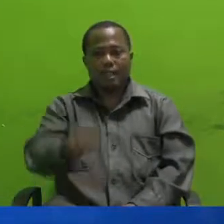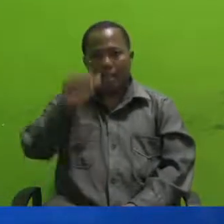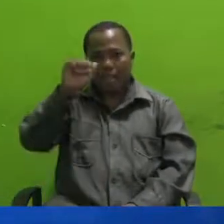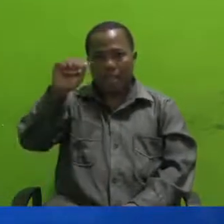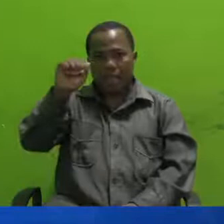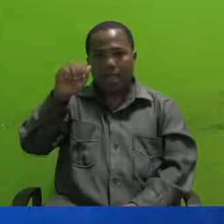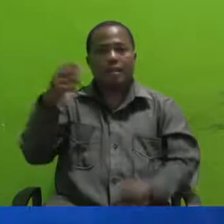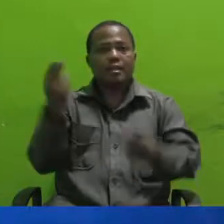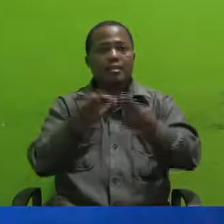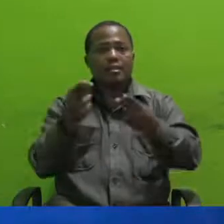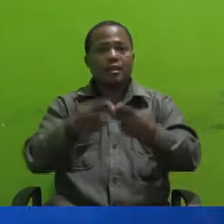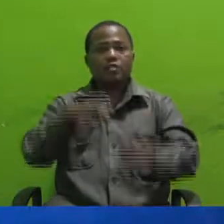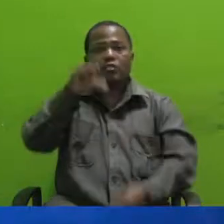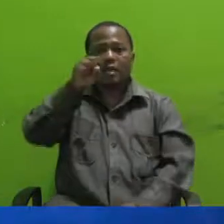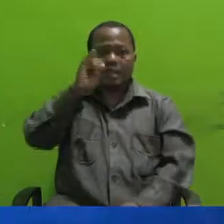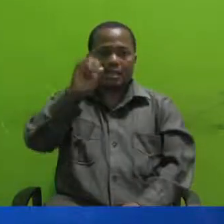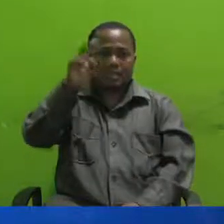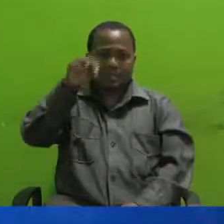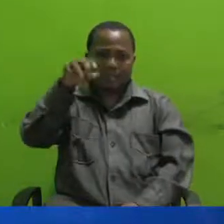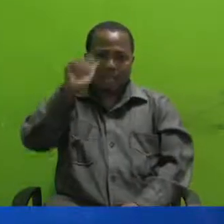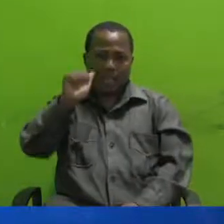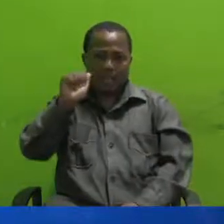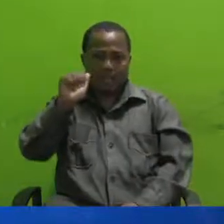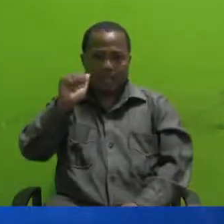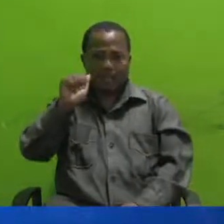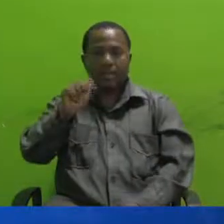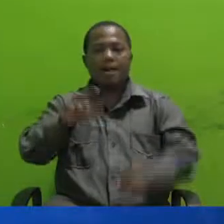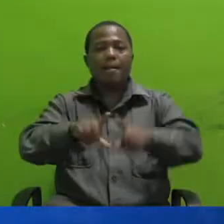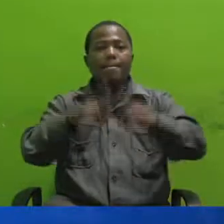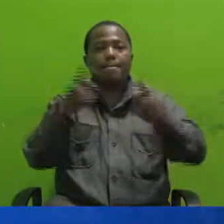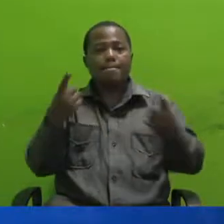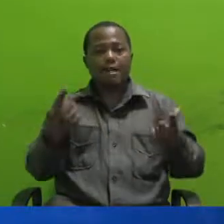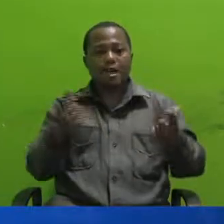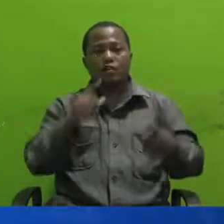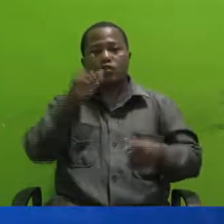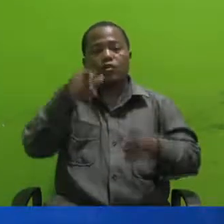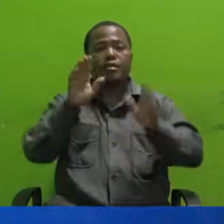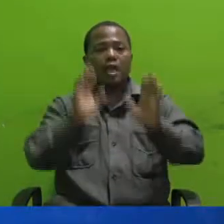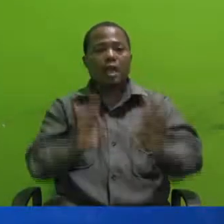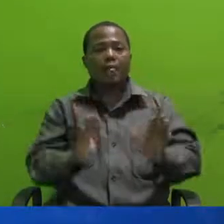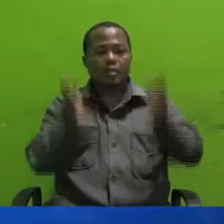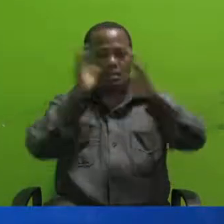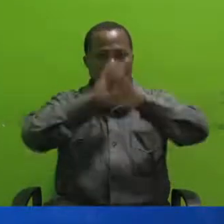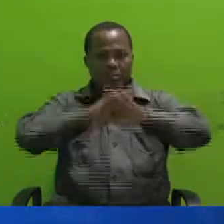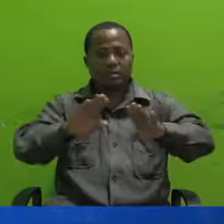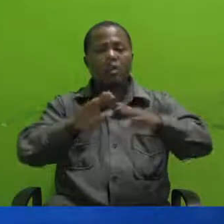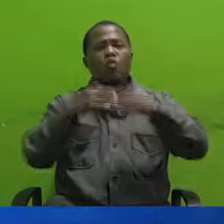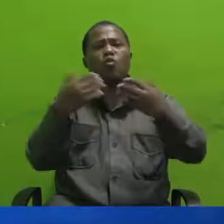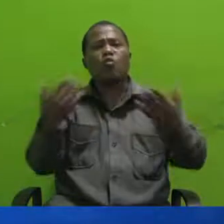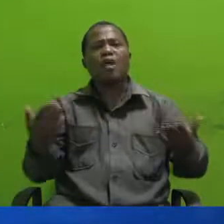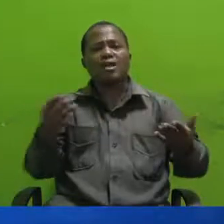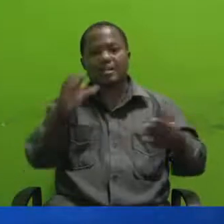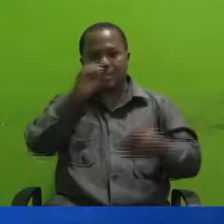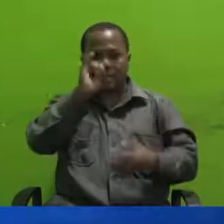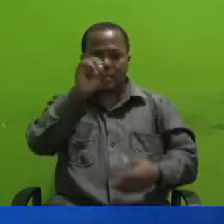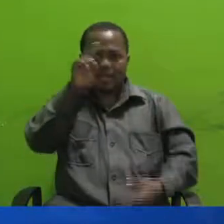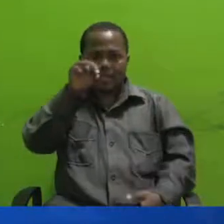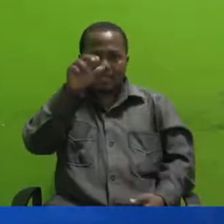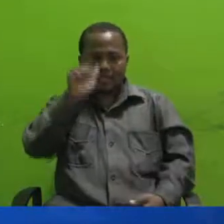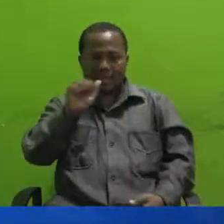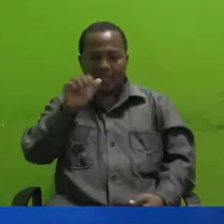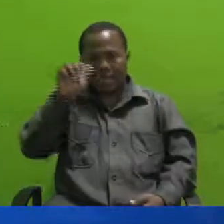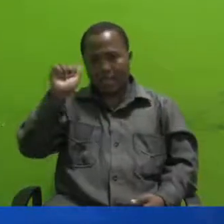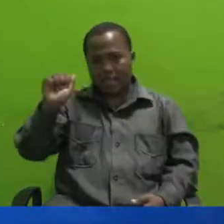Tangent A, as we say, it is equal to sine A over cos A, but we have already calculated what is sine A, and that